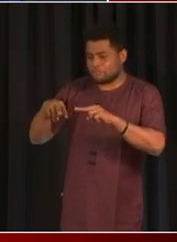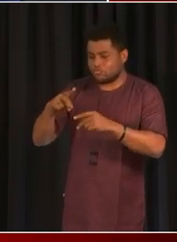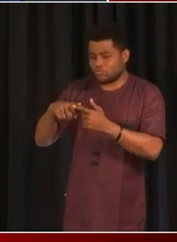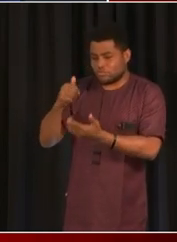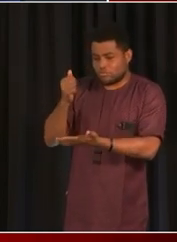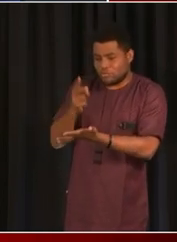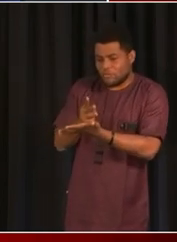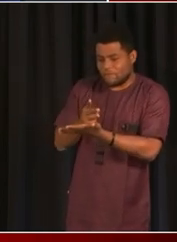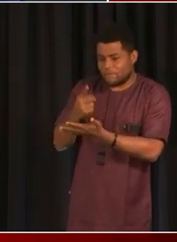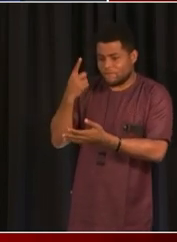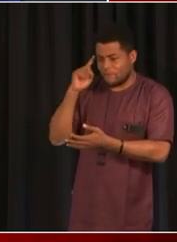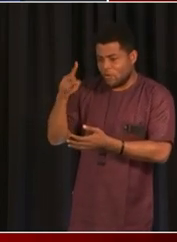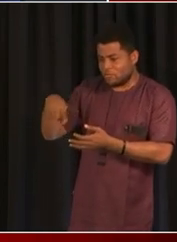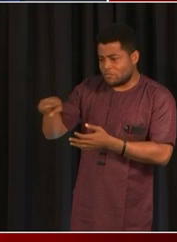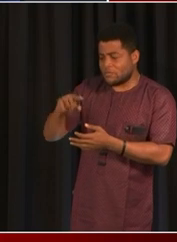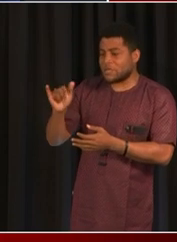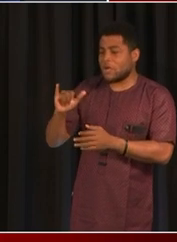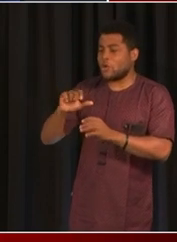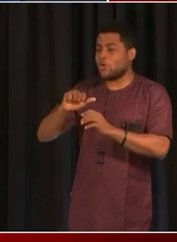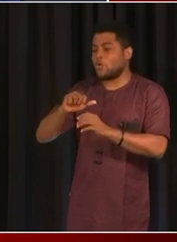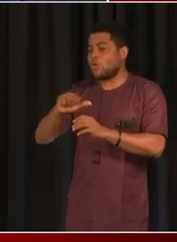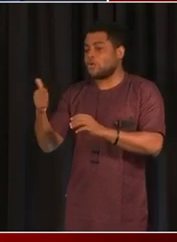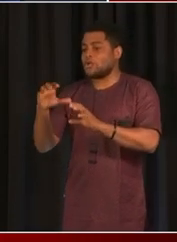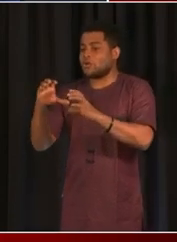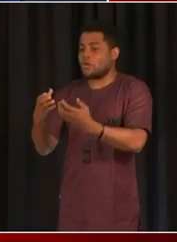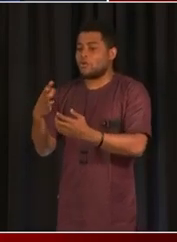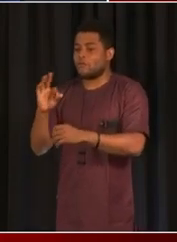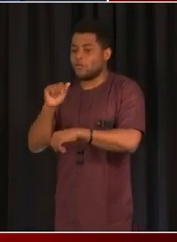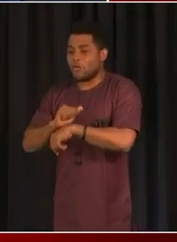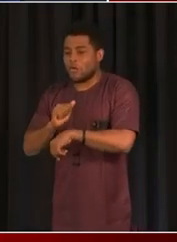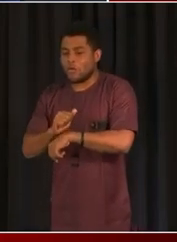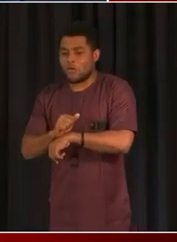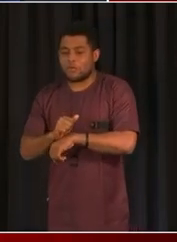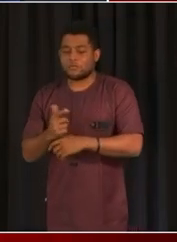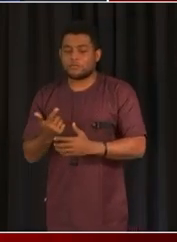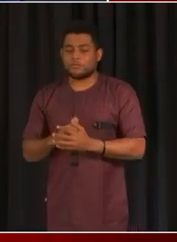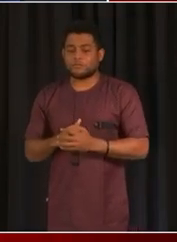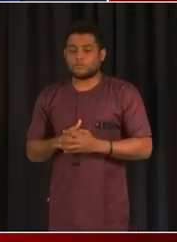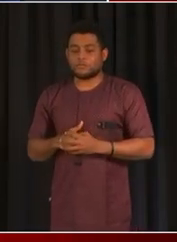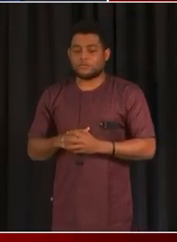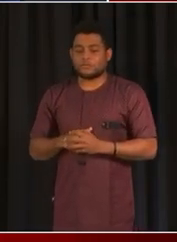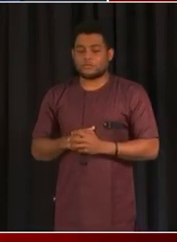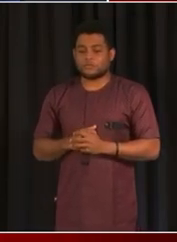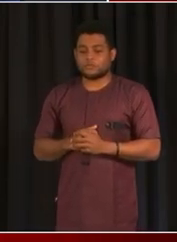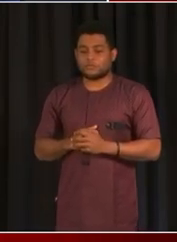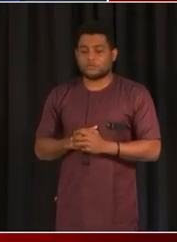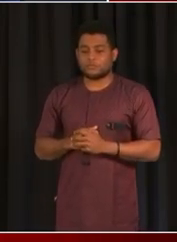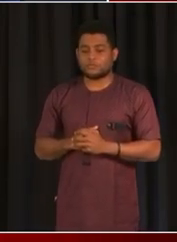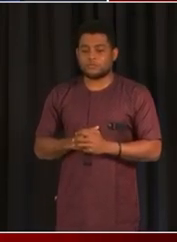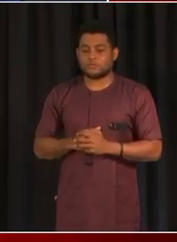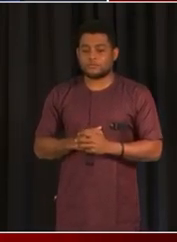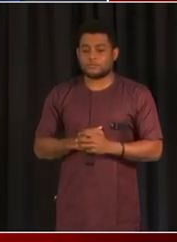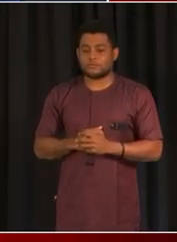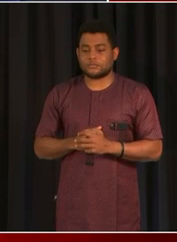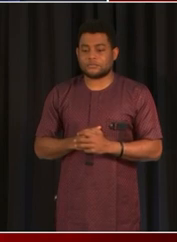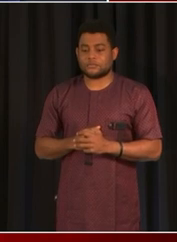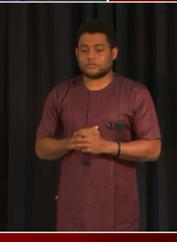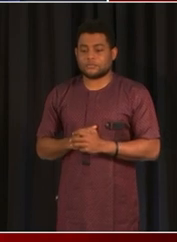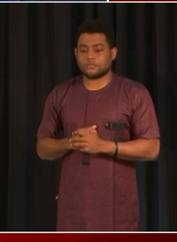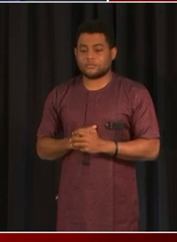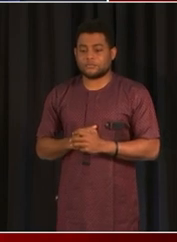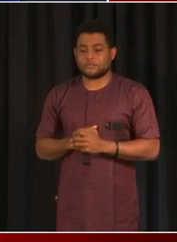like, I mean, I'll let you fill in the blank, what type of other occupations you'd like to see? Sure. So as has been the case since